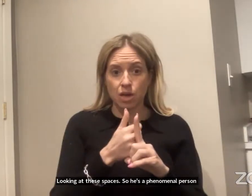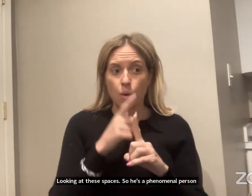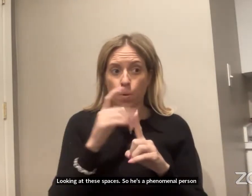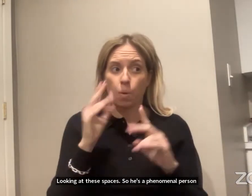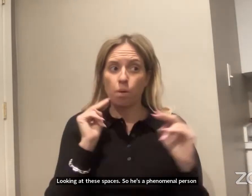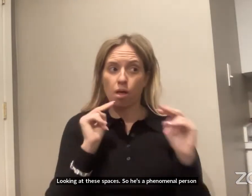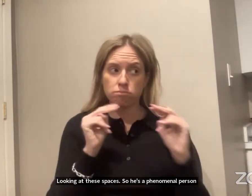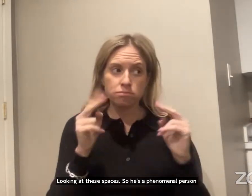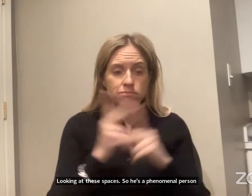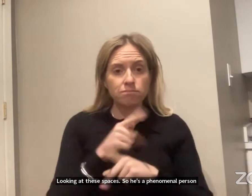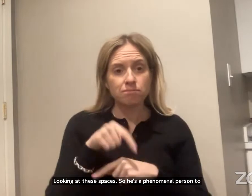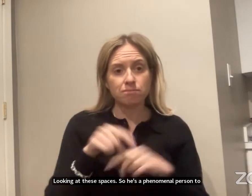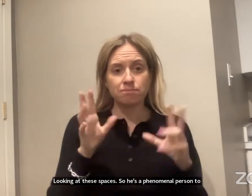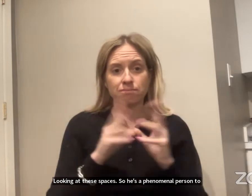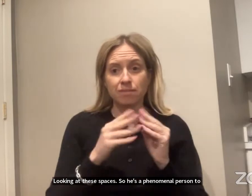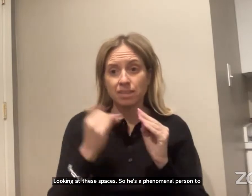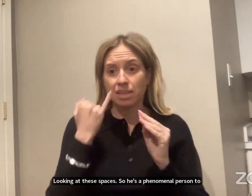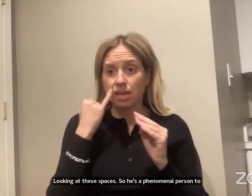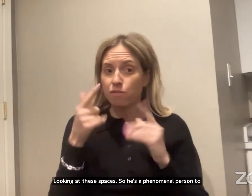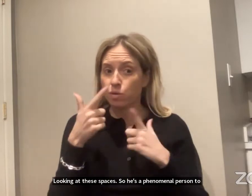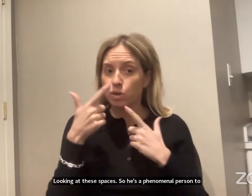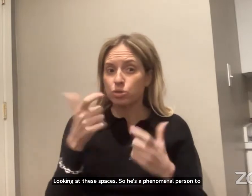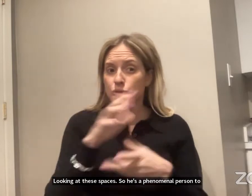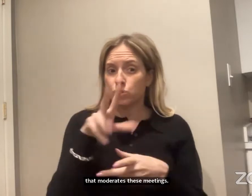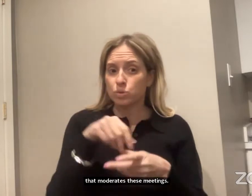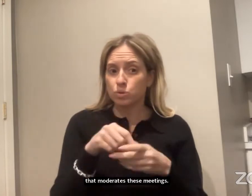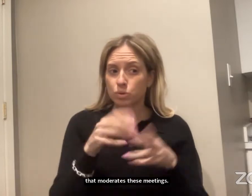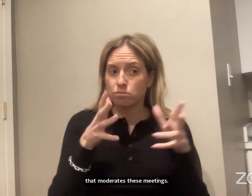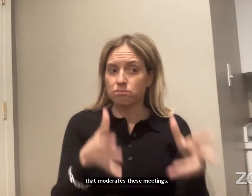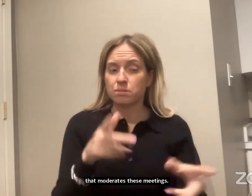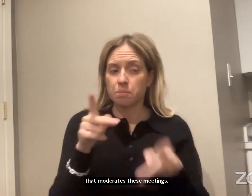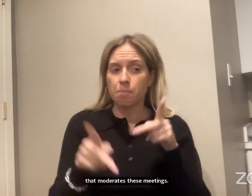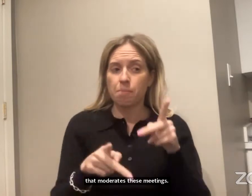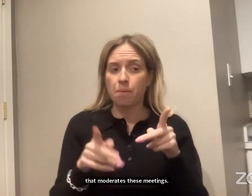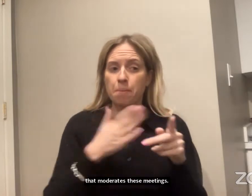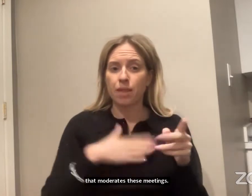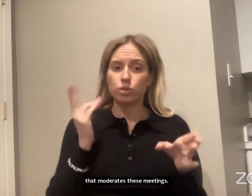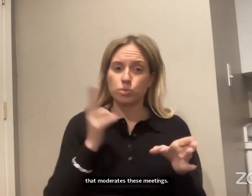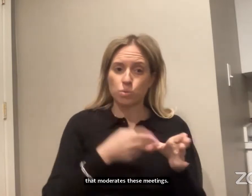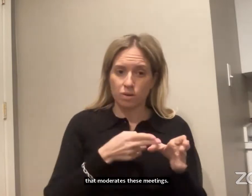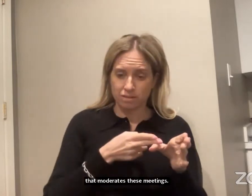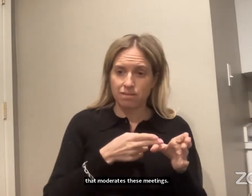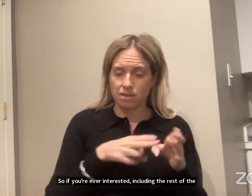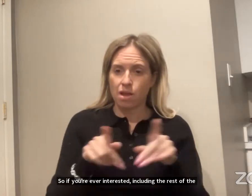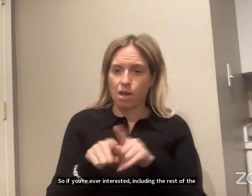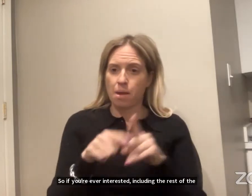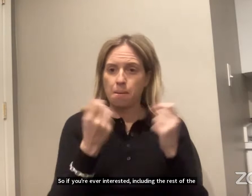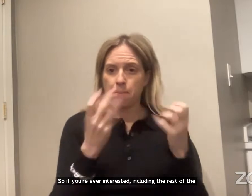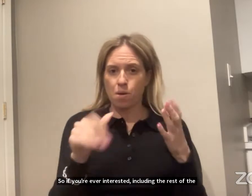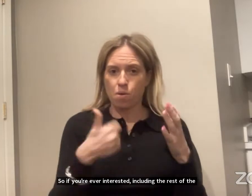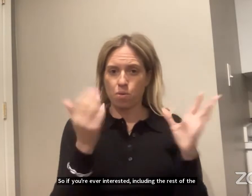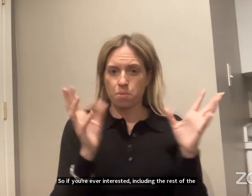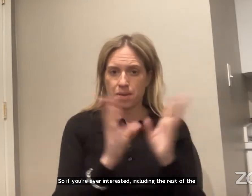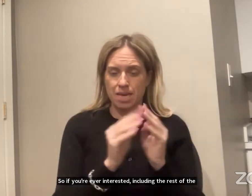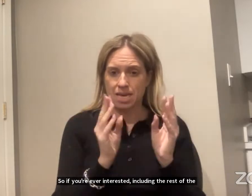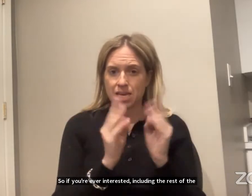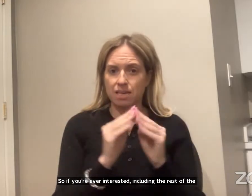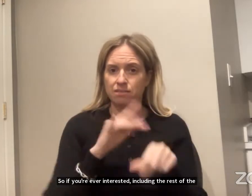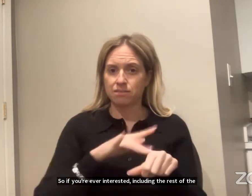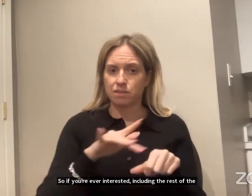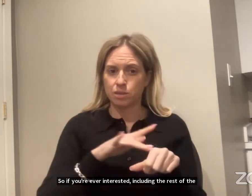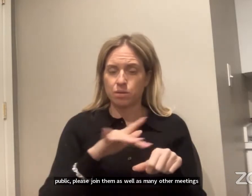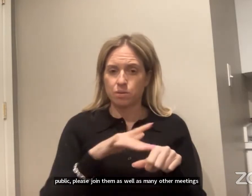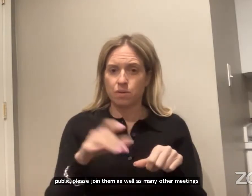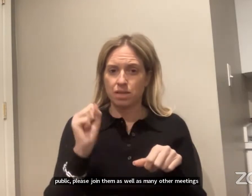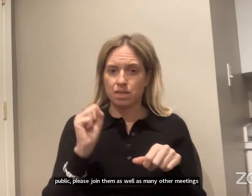moderates these meetings. So if you're ever interested, including the rest of the public, please join them. as well as many other meetings that are available in